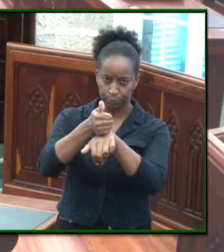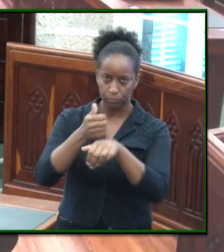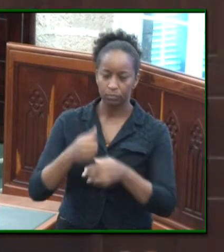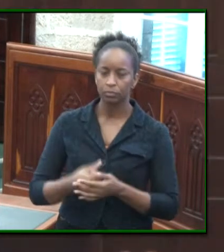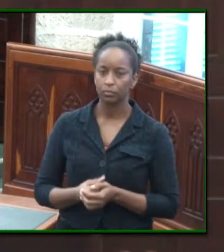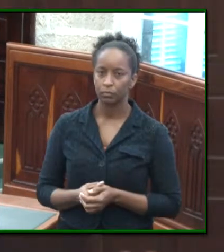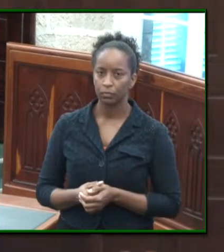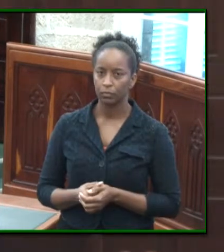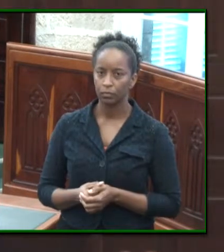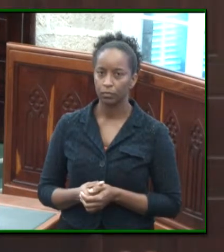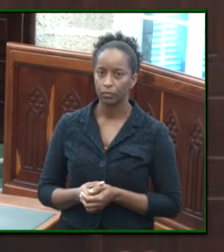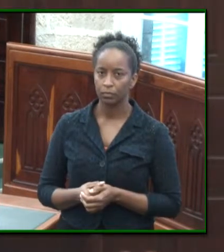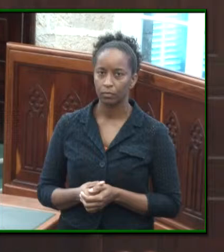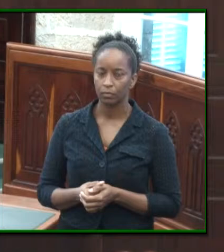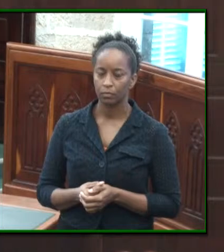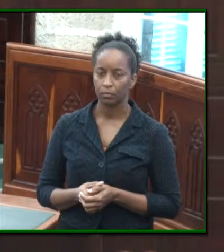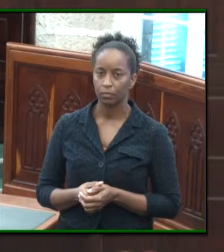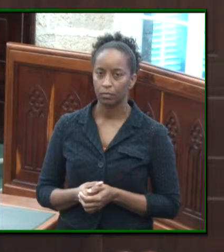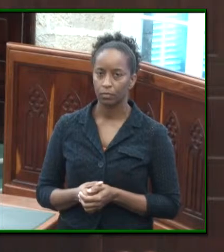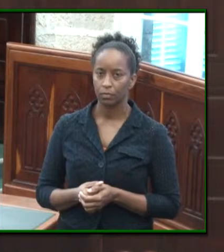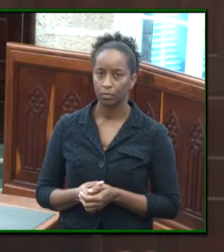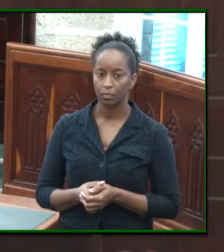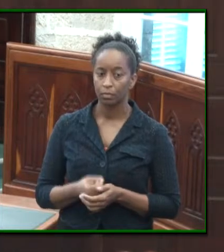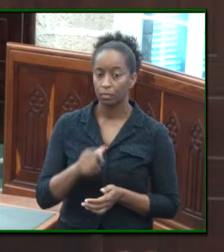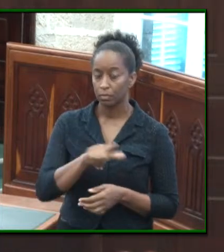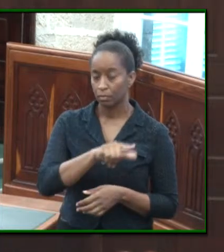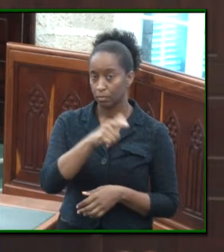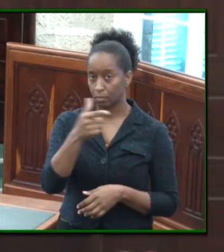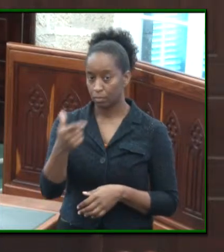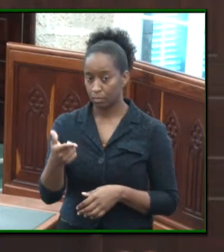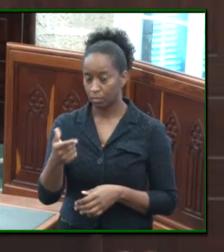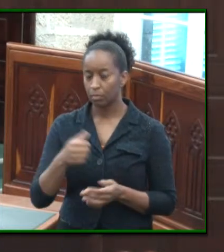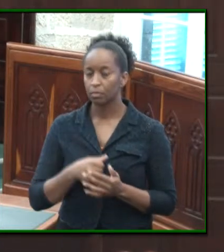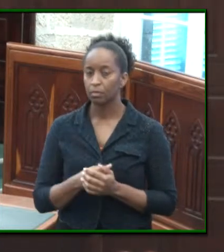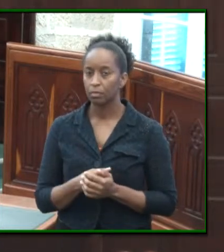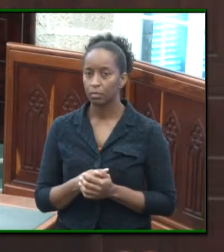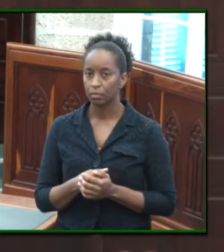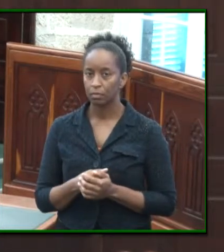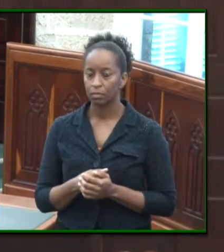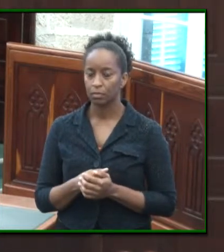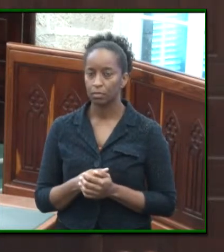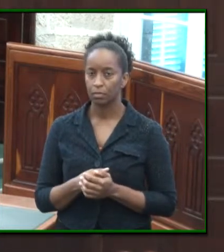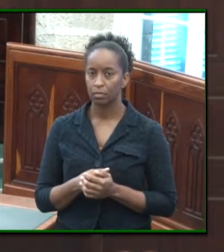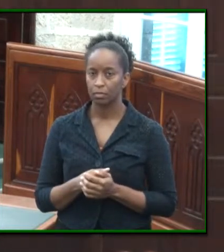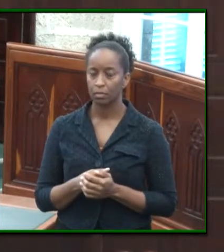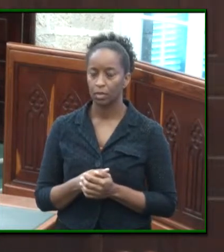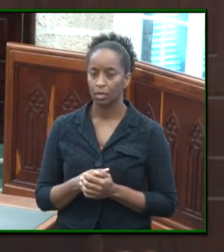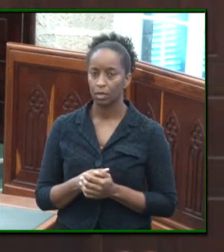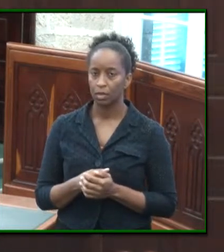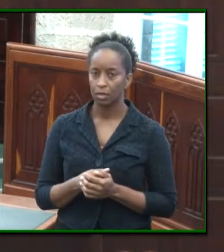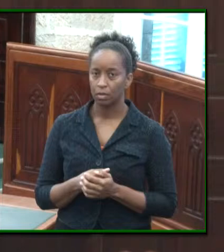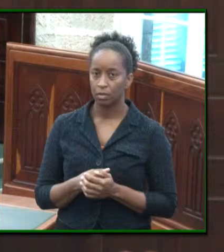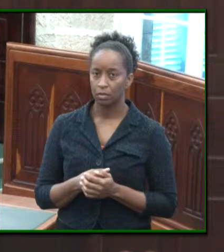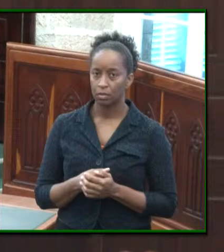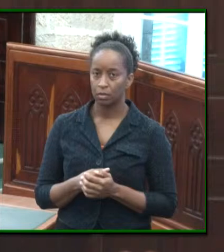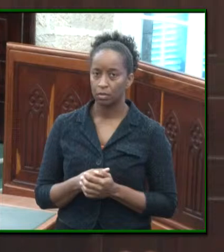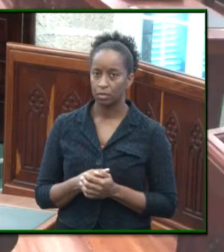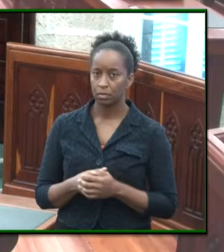Honourable Member for St. George South. Honourable Member for St. Philip